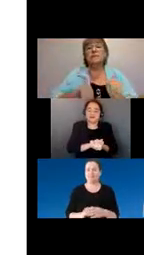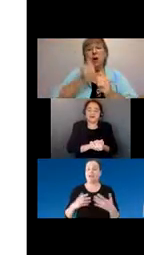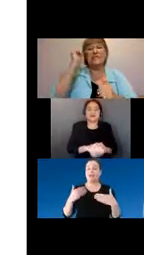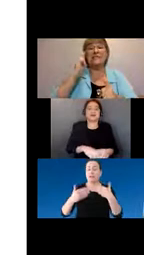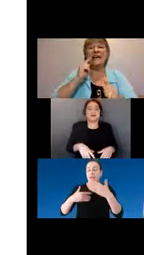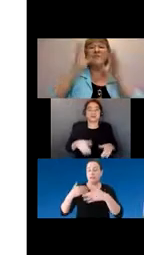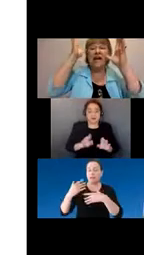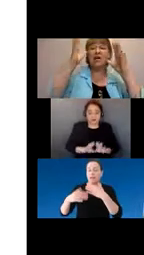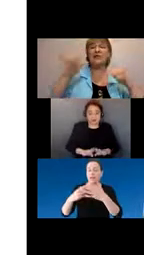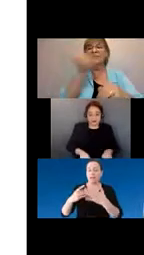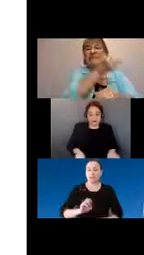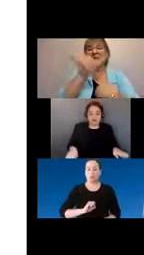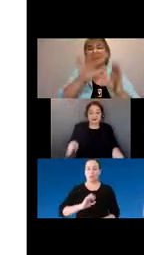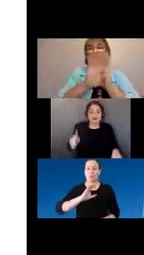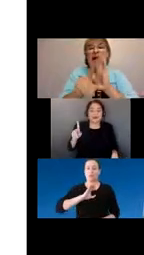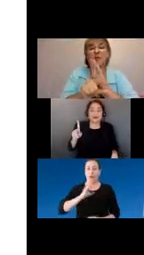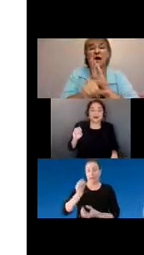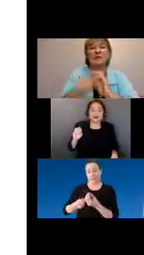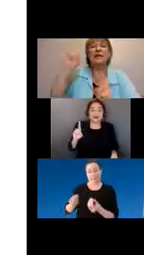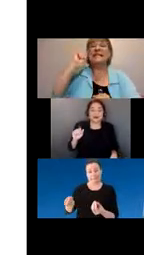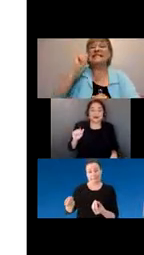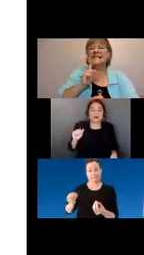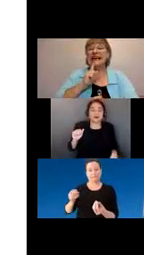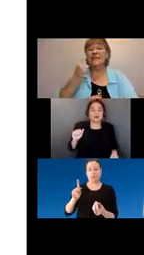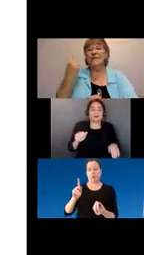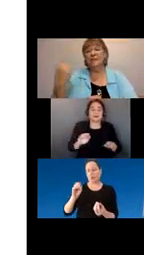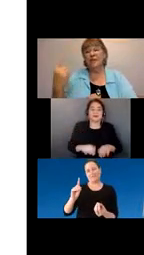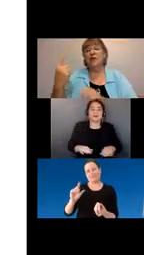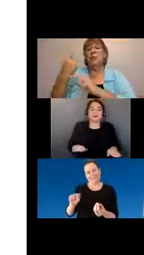kids. Most deaf parents are the same background.